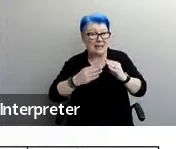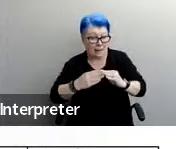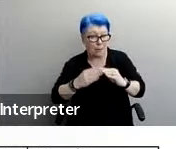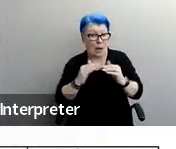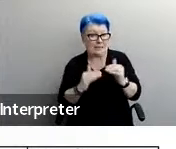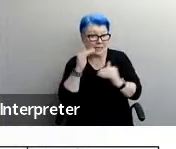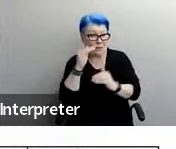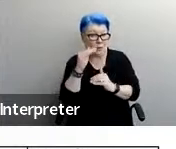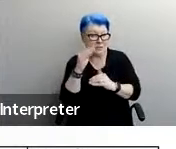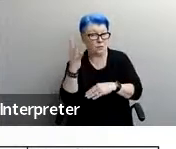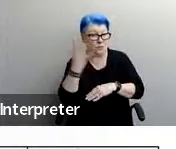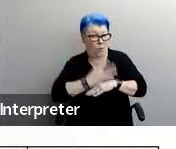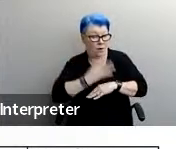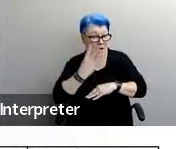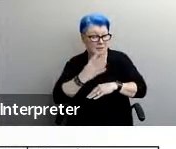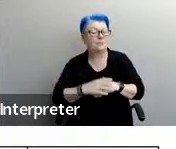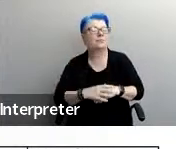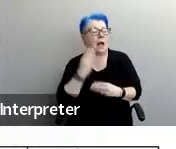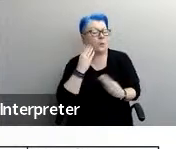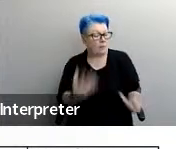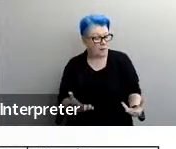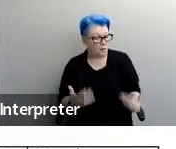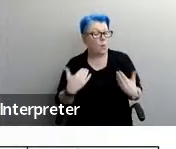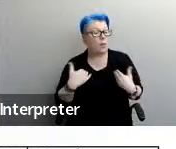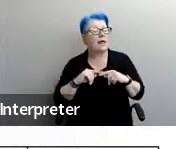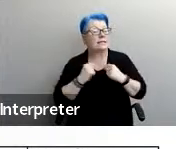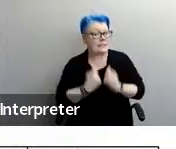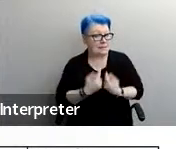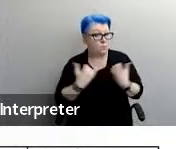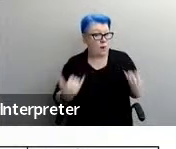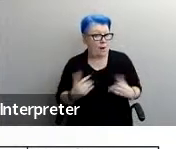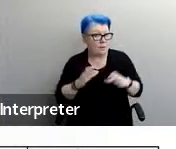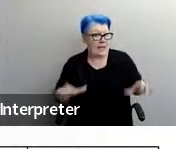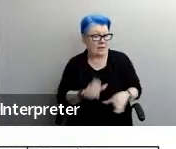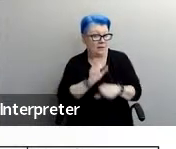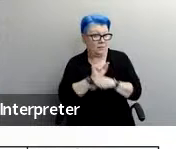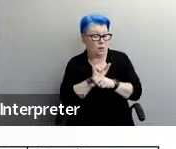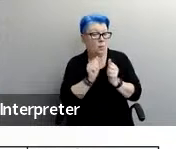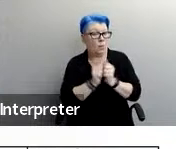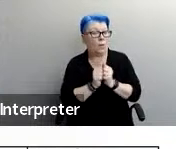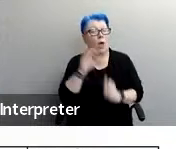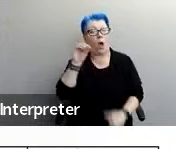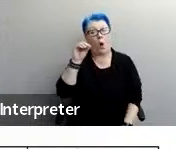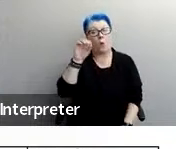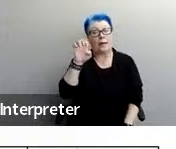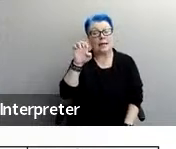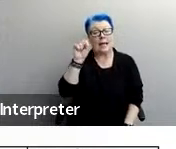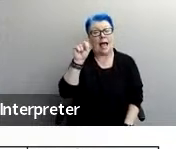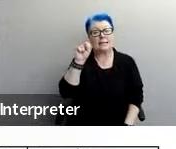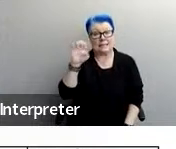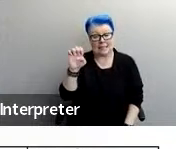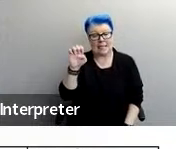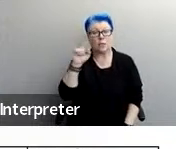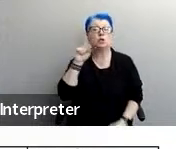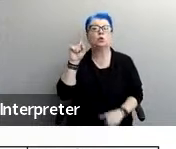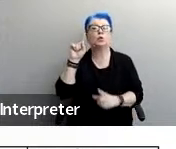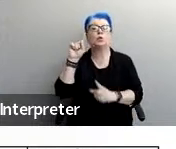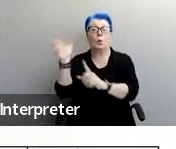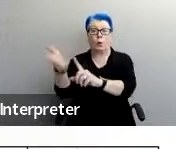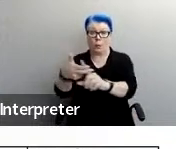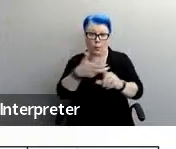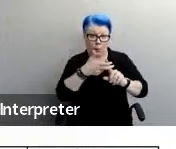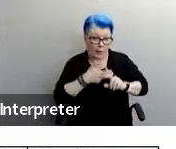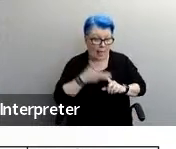a connection in the action plan, that the team is actively working with OESE to recruit and retain school